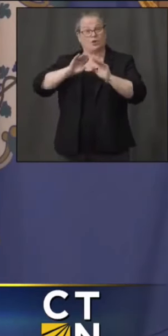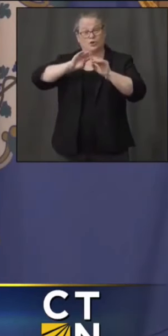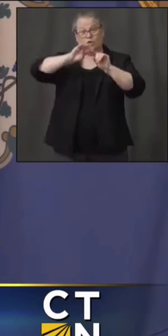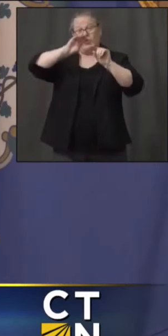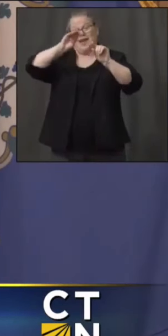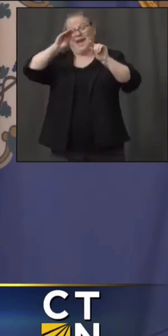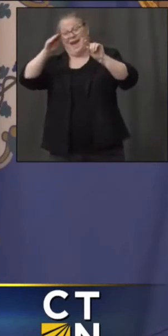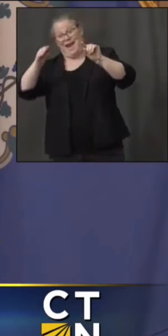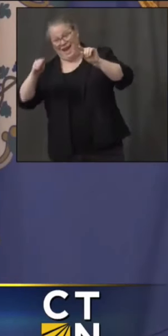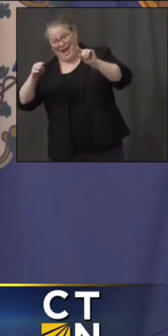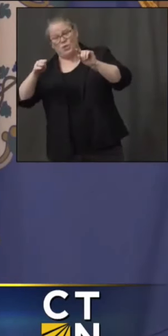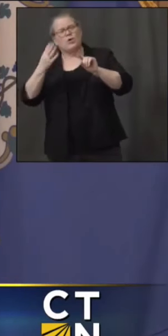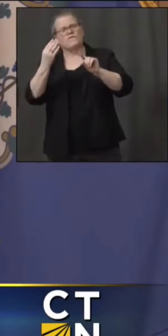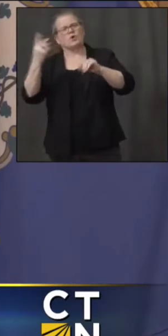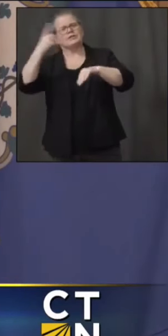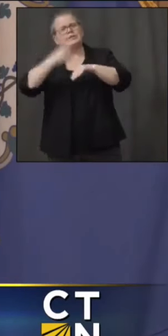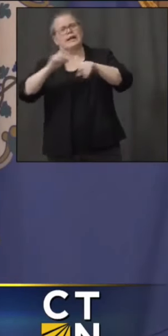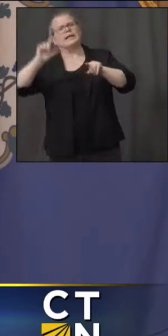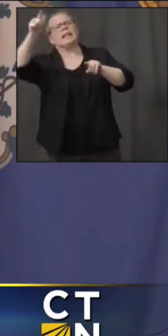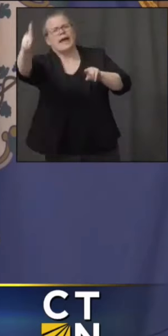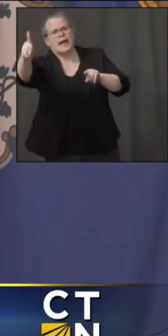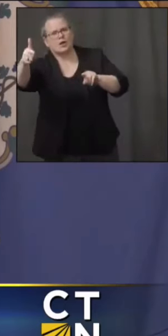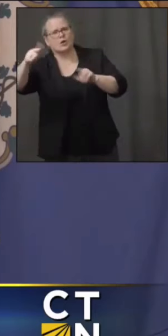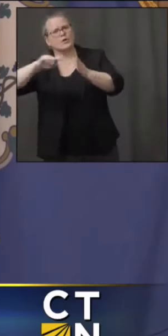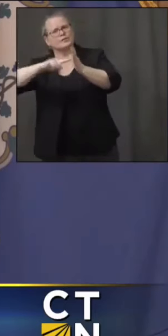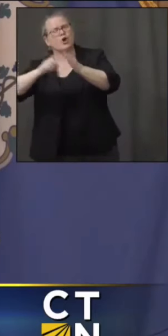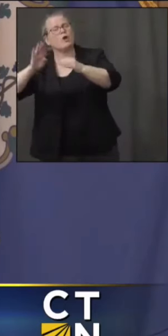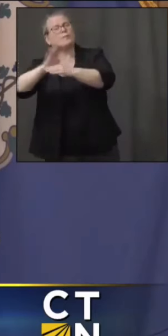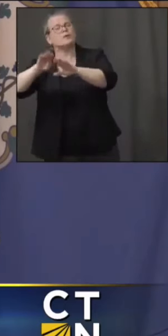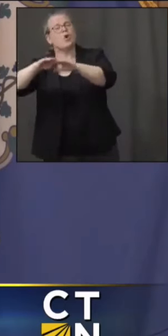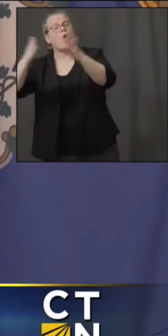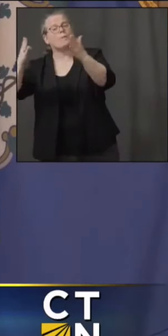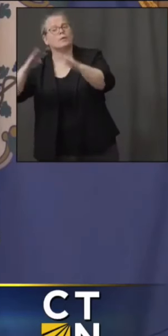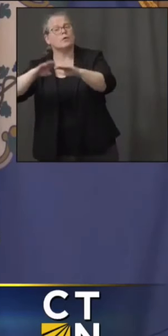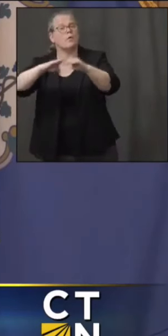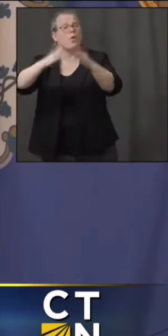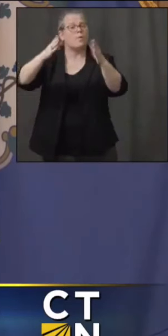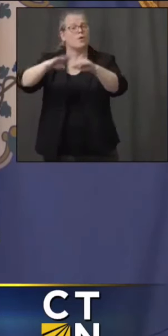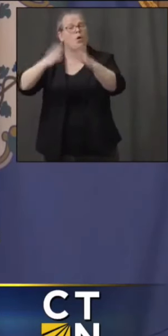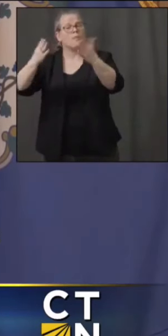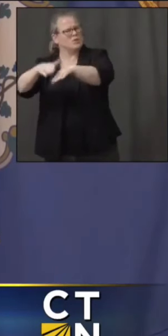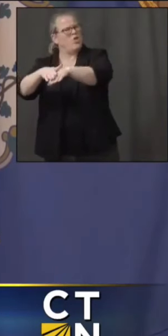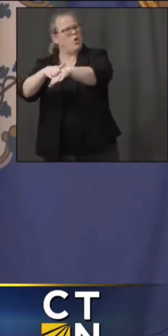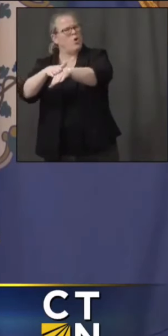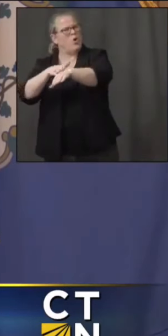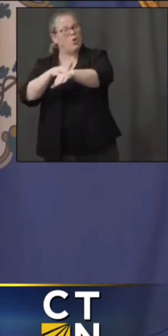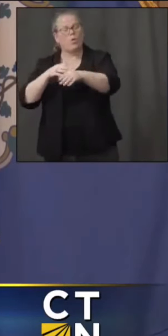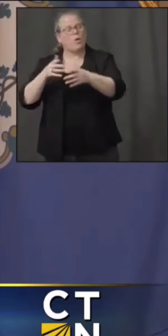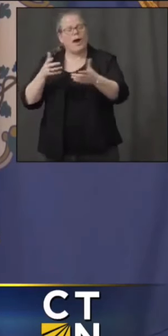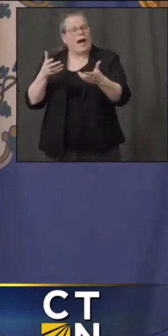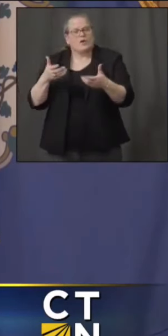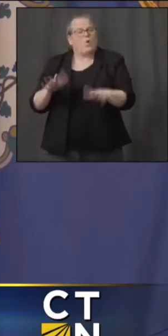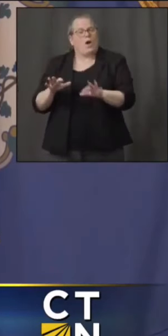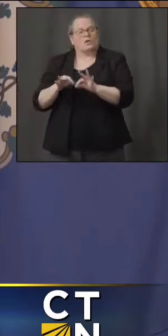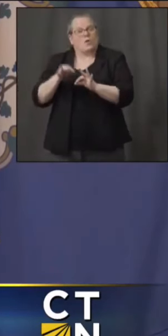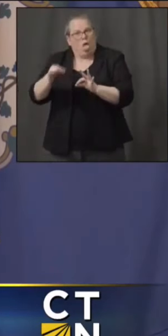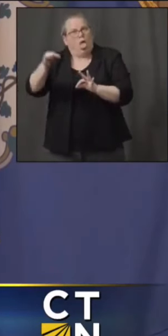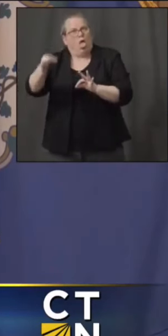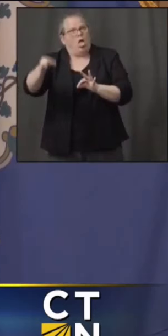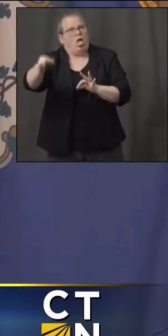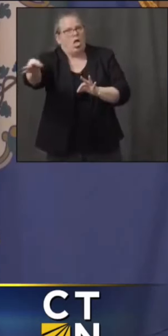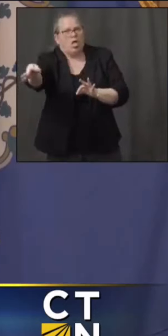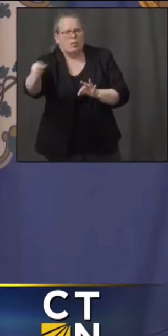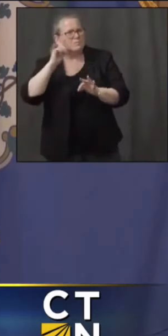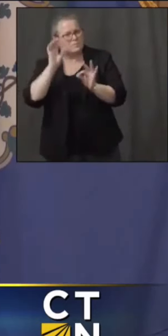hospitalizations. I don't want to slow this up in any way. I think it's too important. And so that's why we've set this up in the way